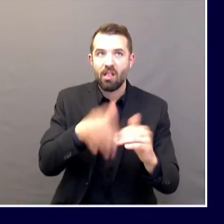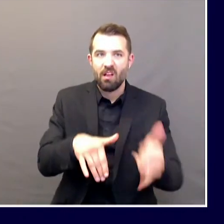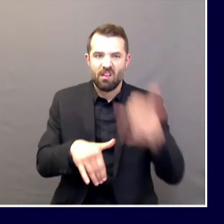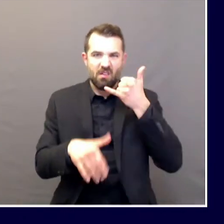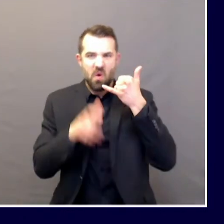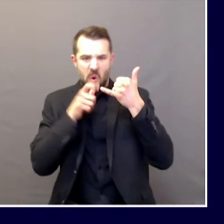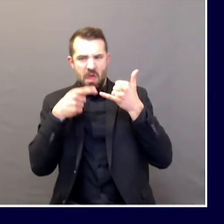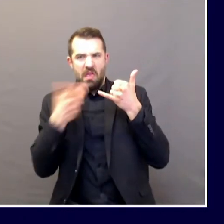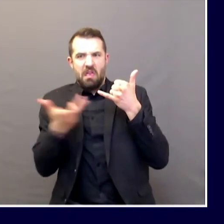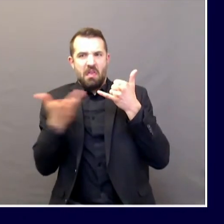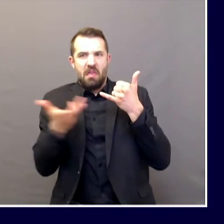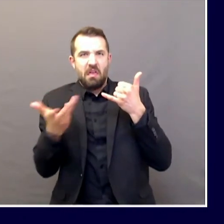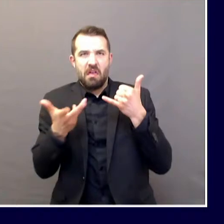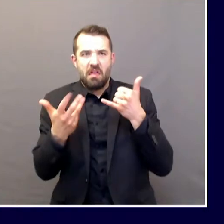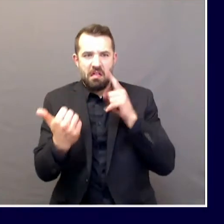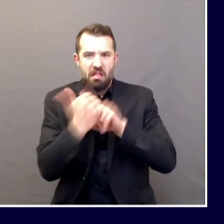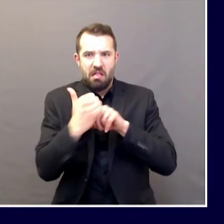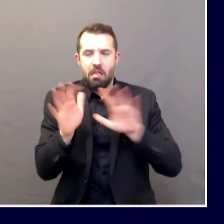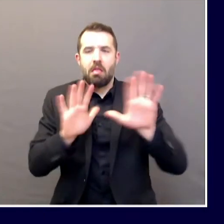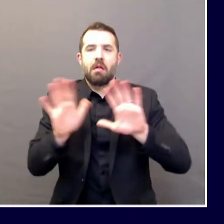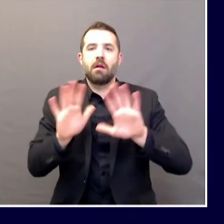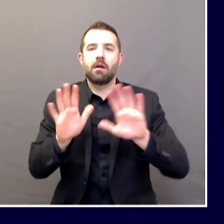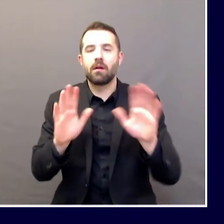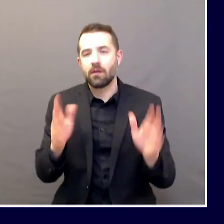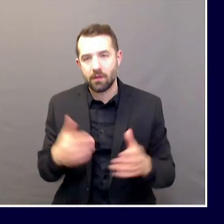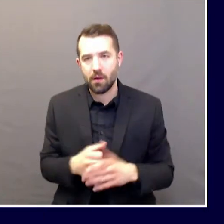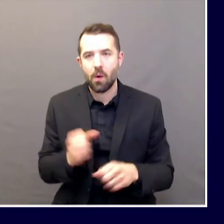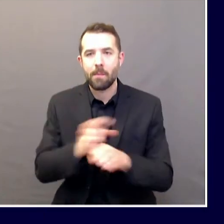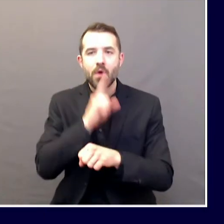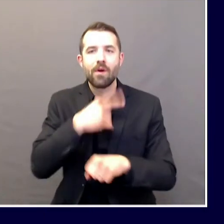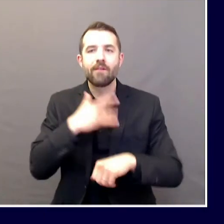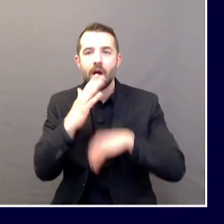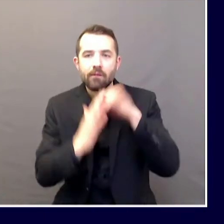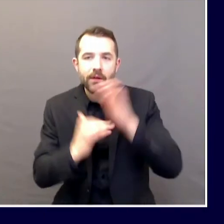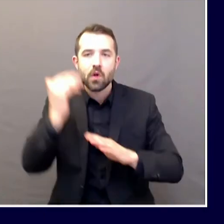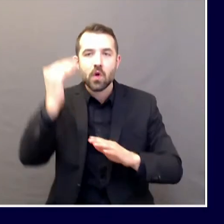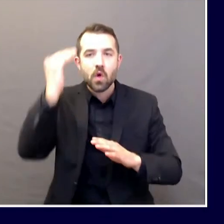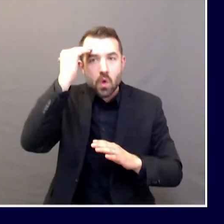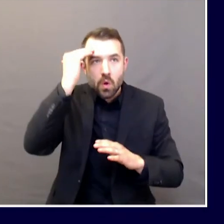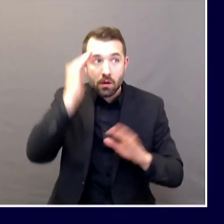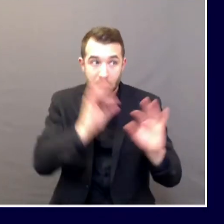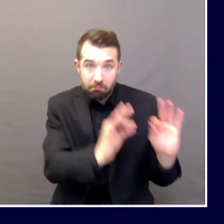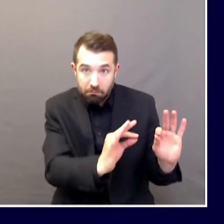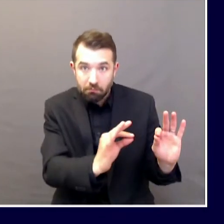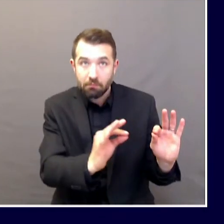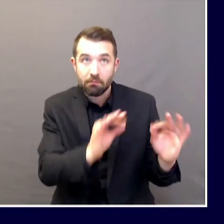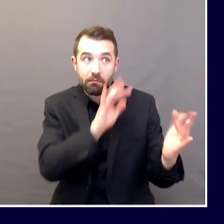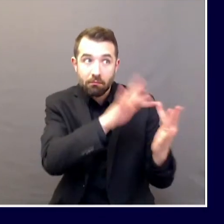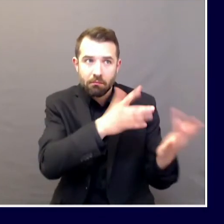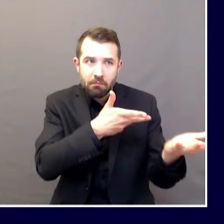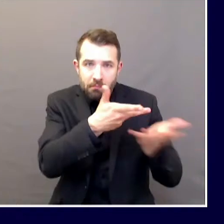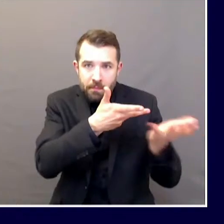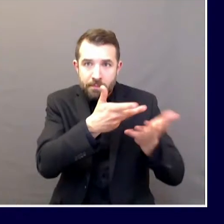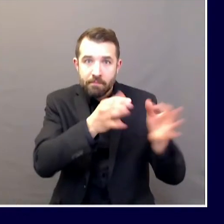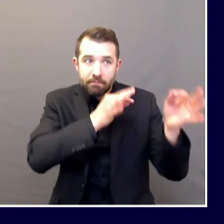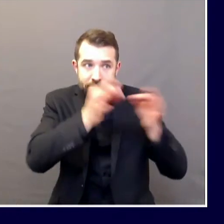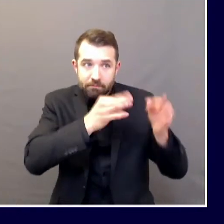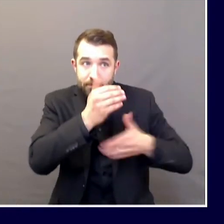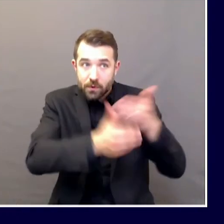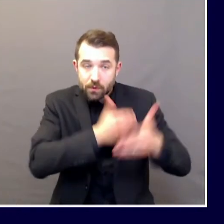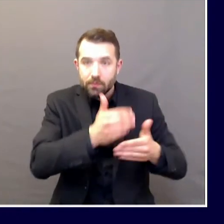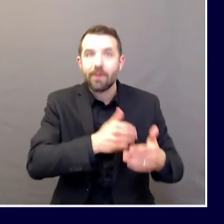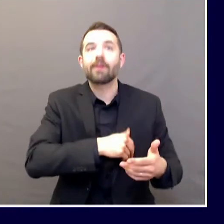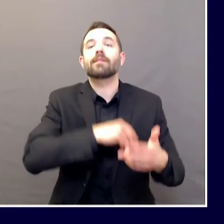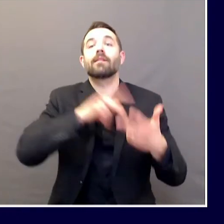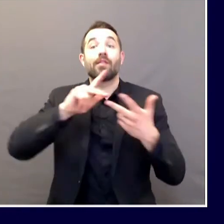don't trust. And then the third step is the actual vaccination, going out into the field to provide them the vaccine. We're starting that up this